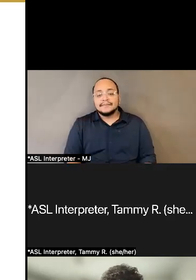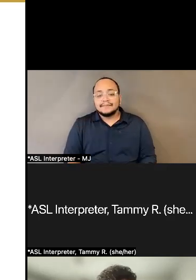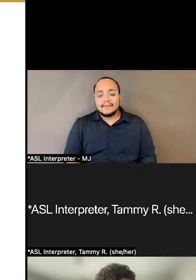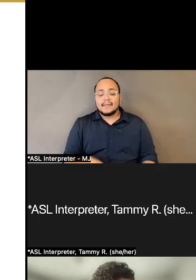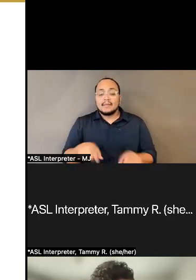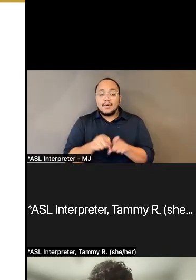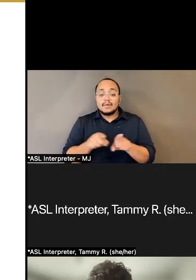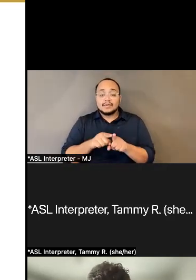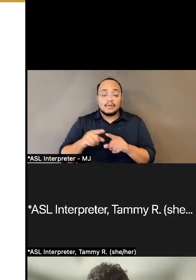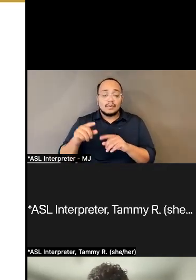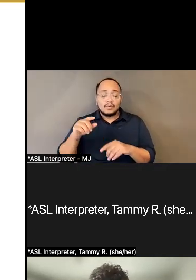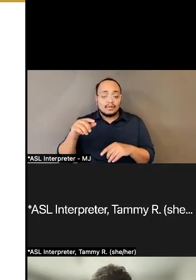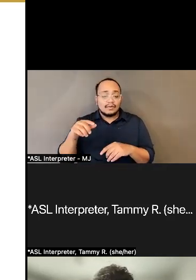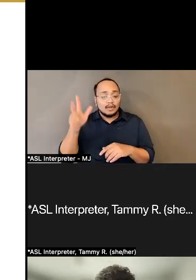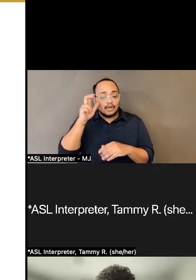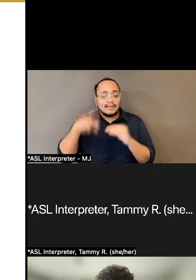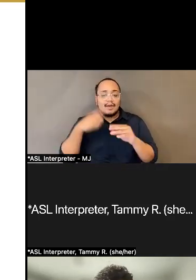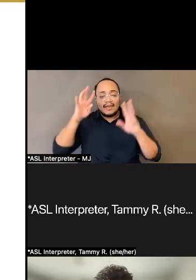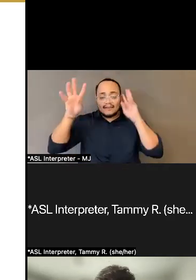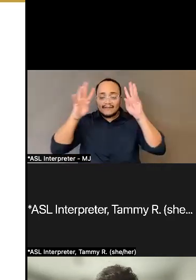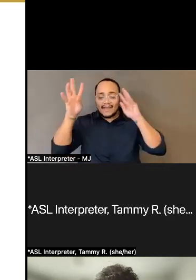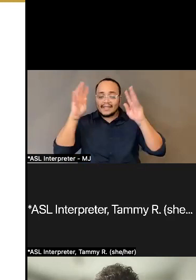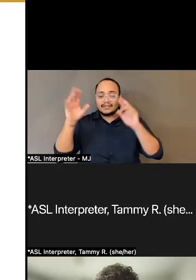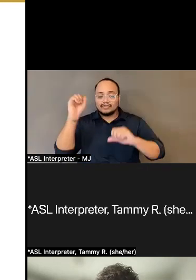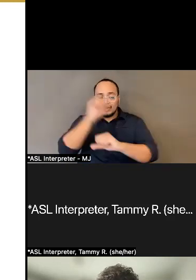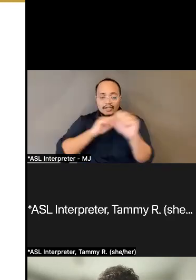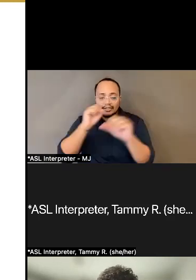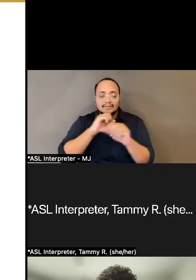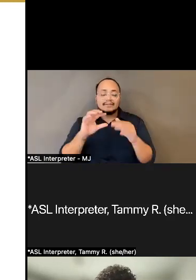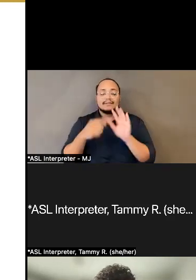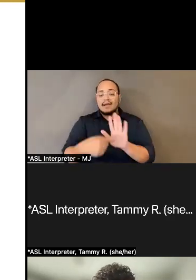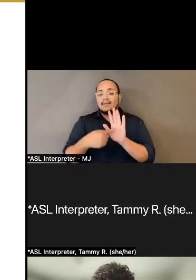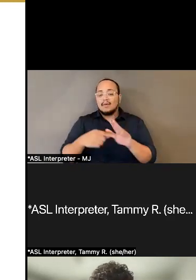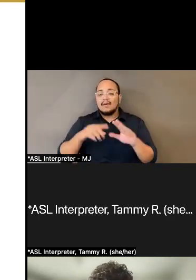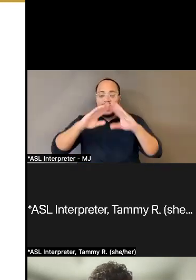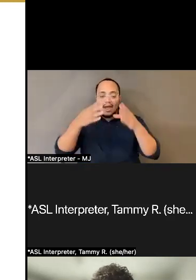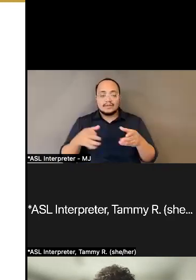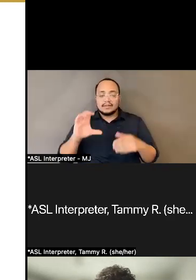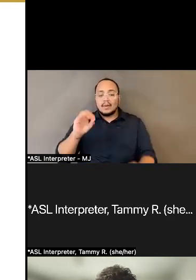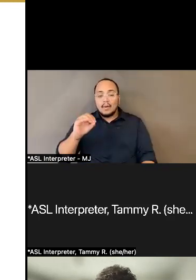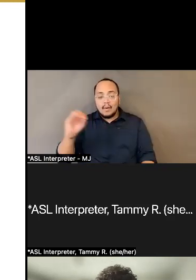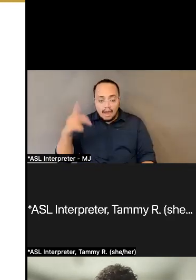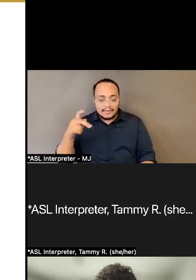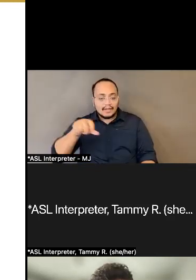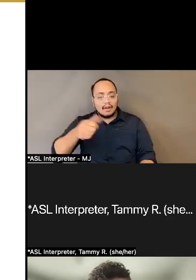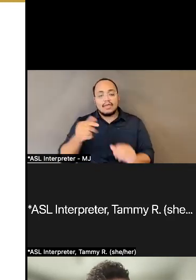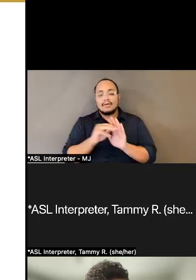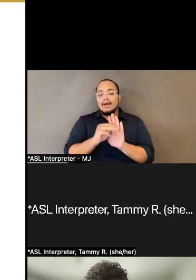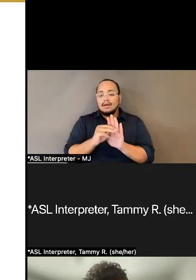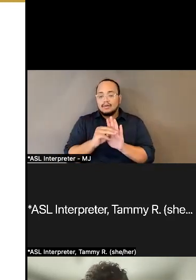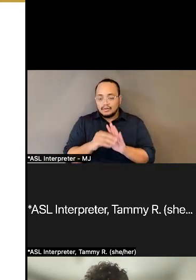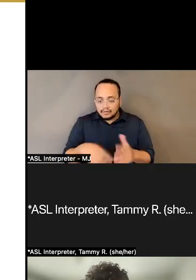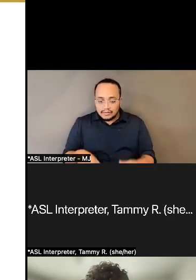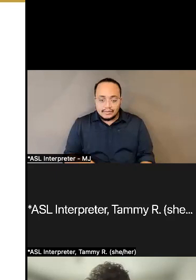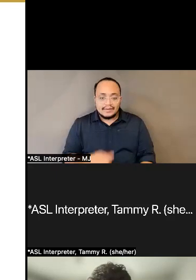about innovative strategies like housing cooperatives and other models, non-traditional